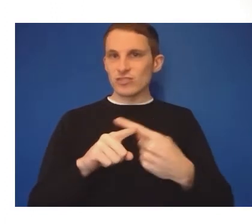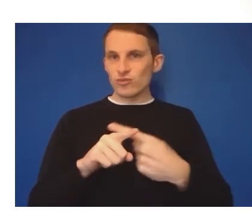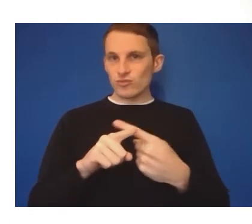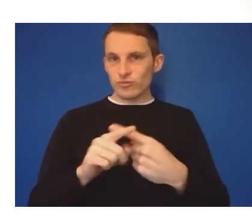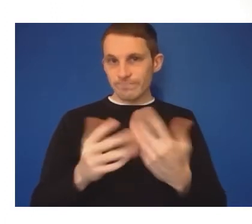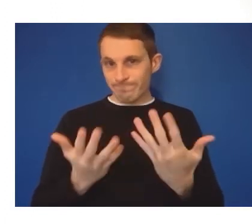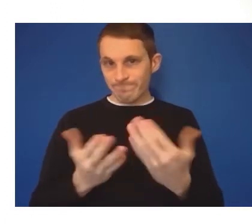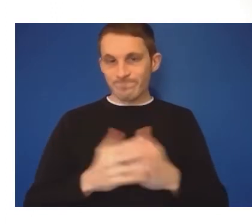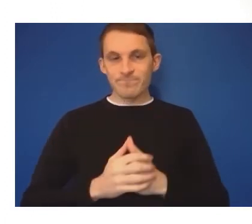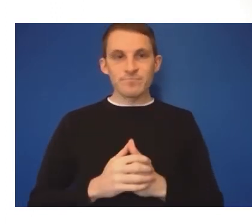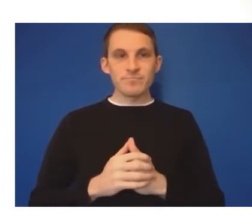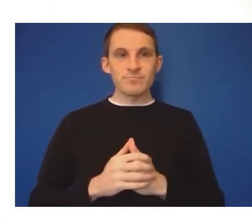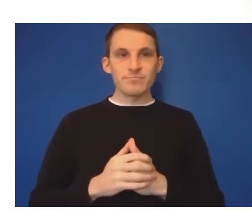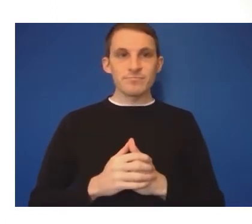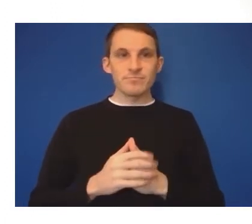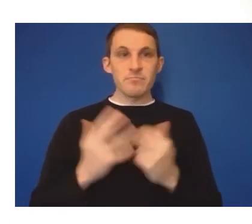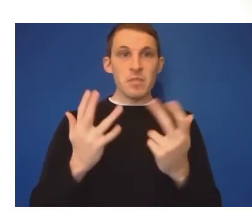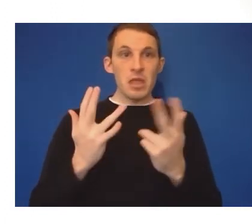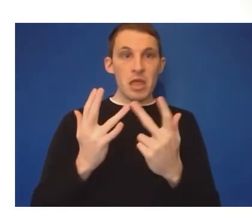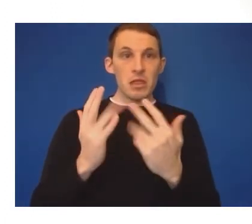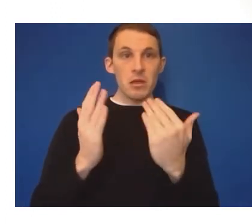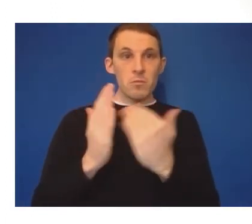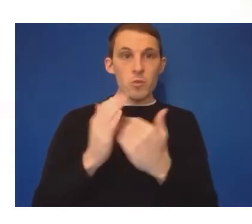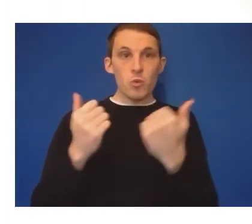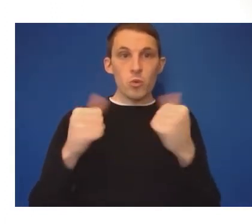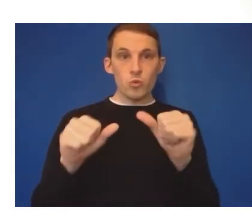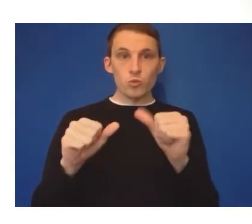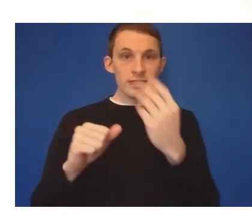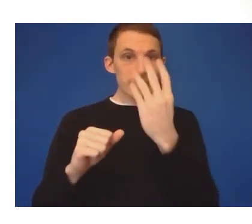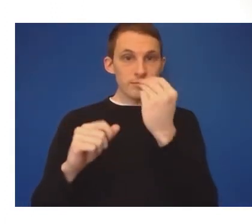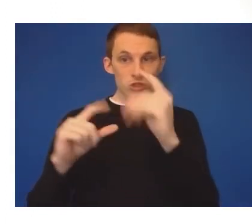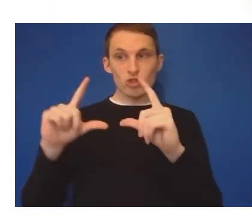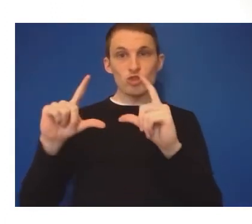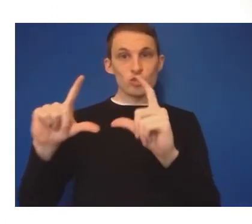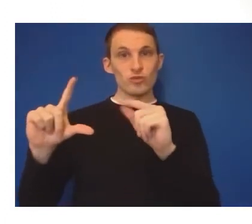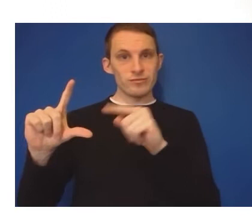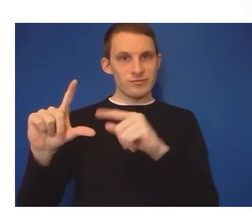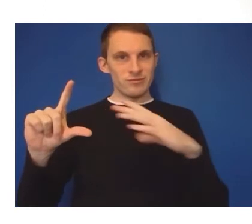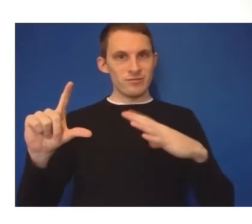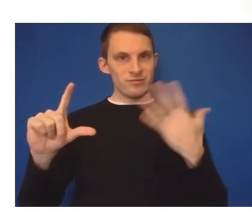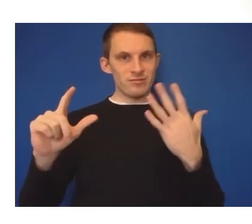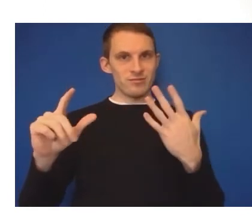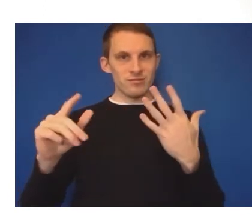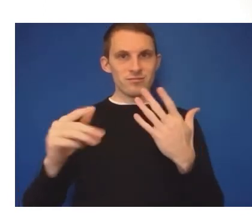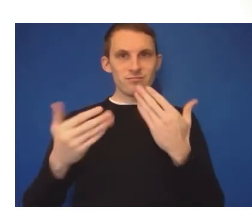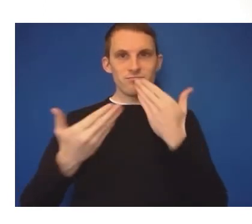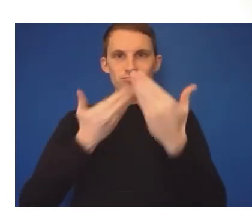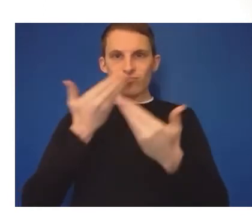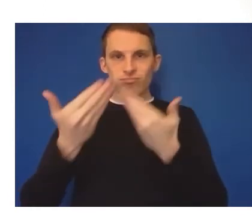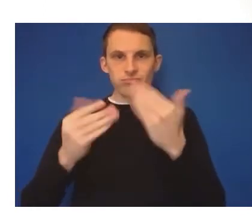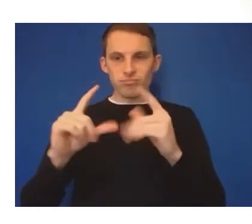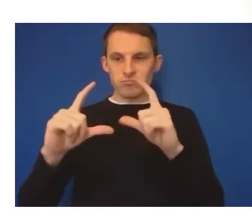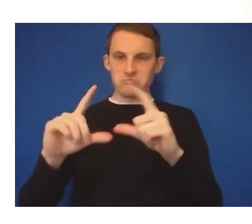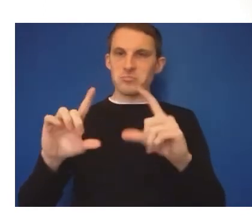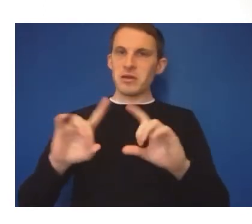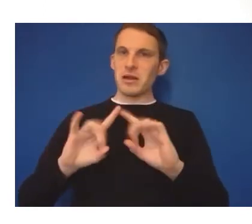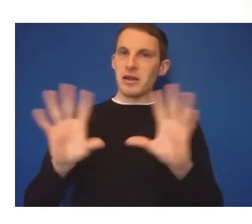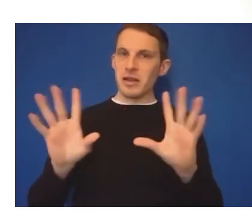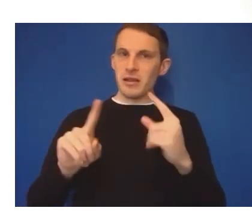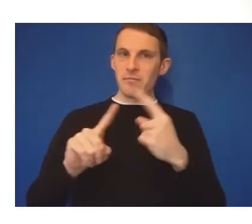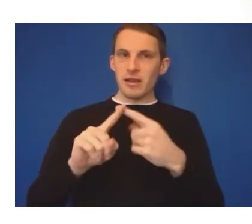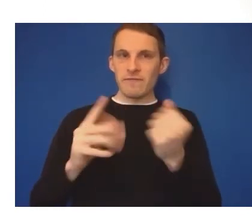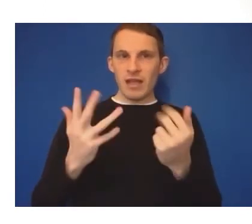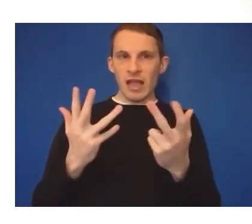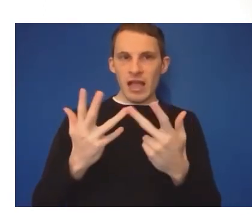as well as using appropriate images to tell a story, ensuring multiple and varied forms of assistance are available